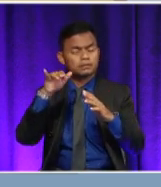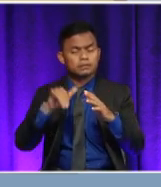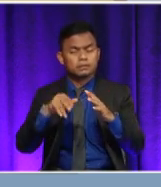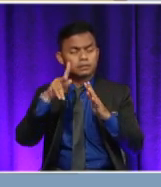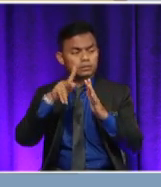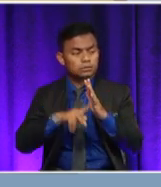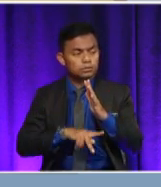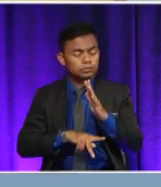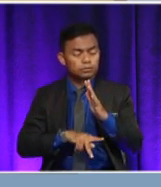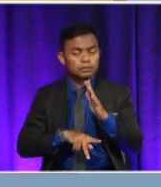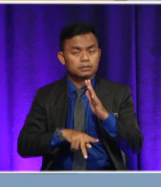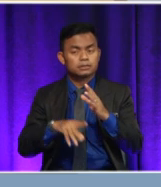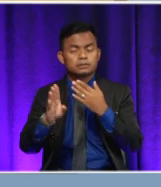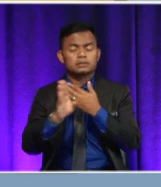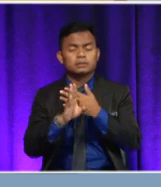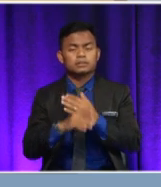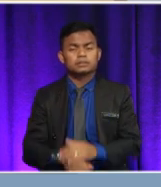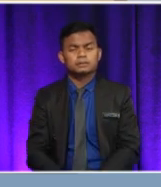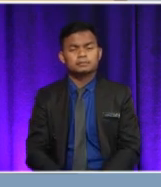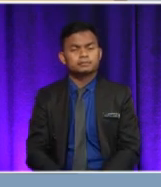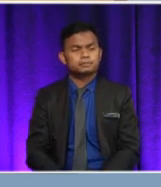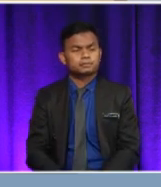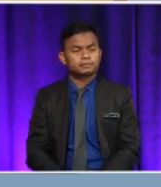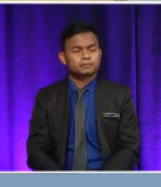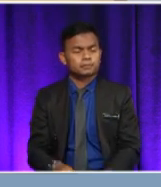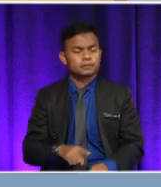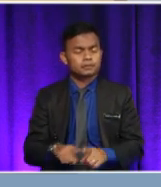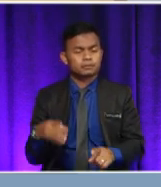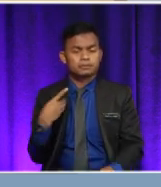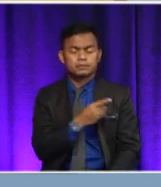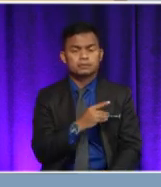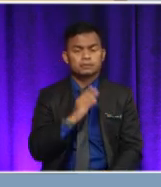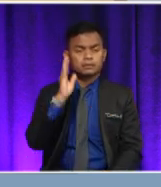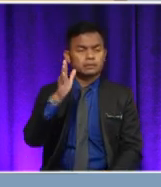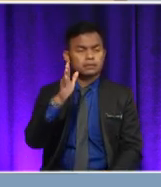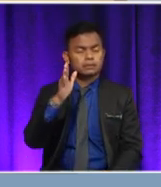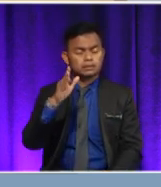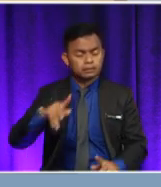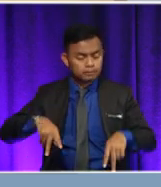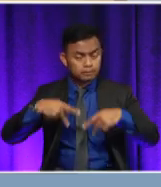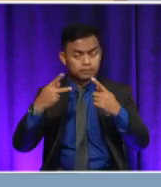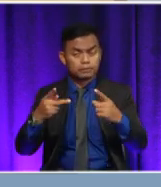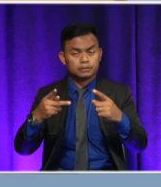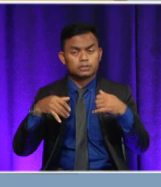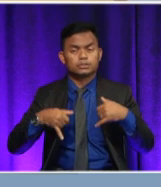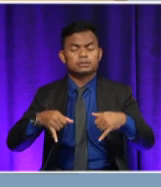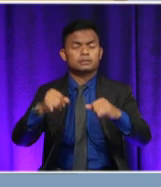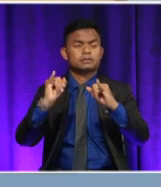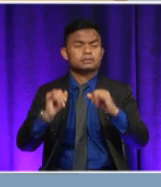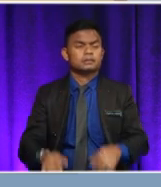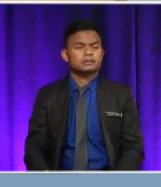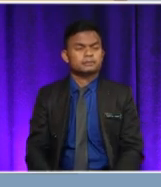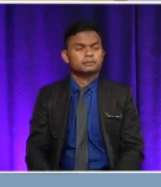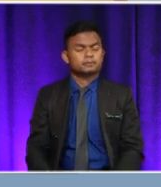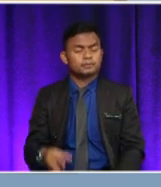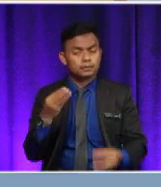Okay, something less dangerous as well. But yeah, going on a journey which is quite different would be something